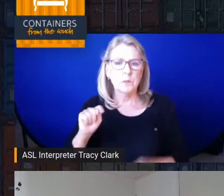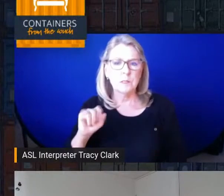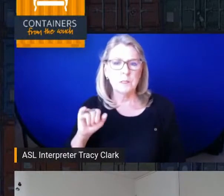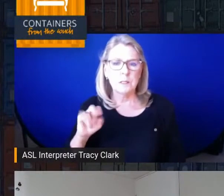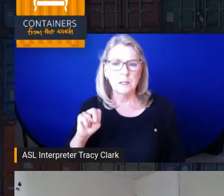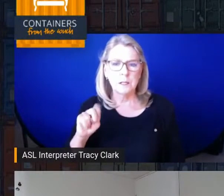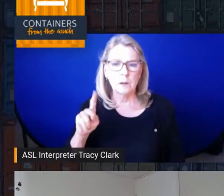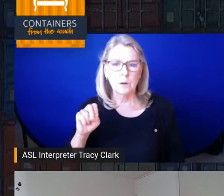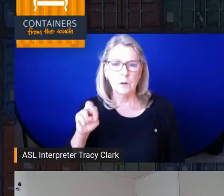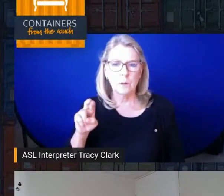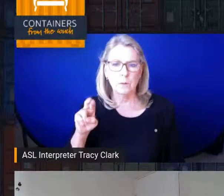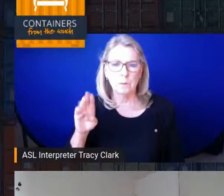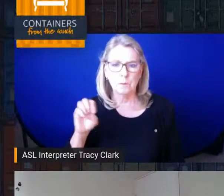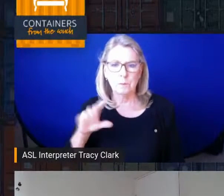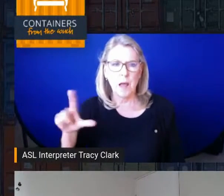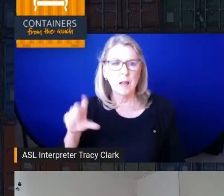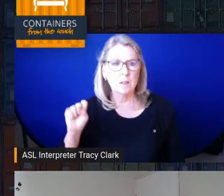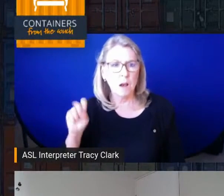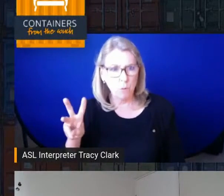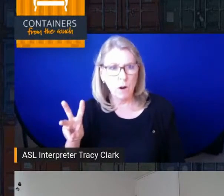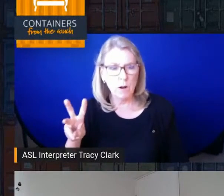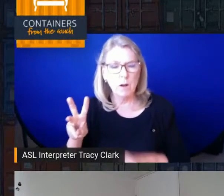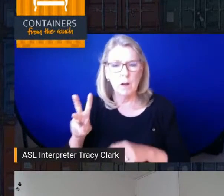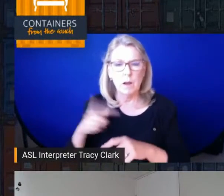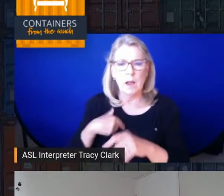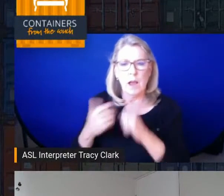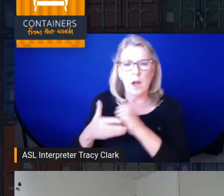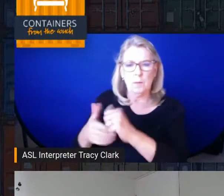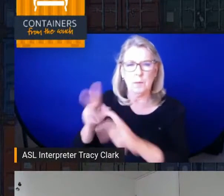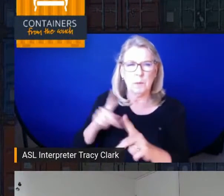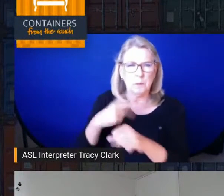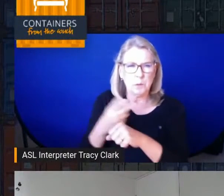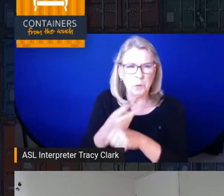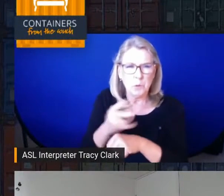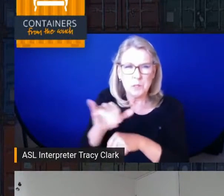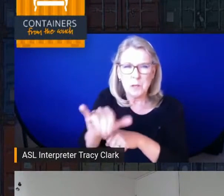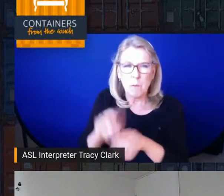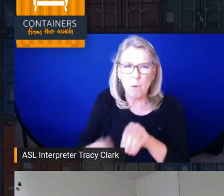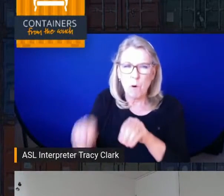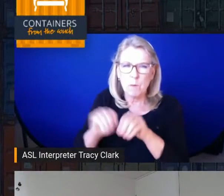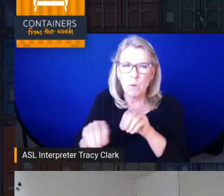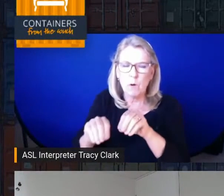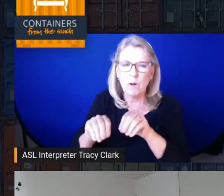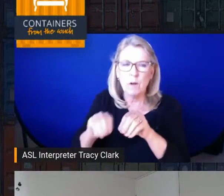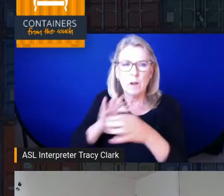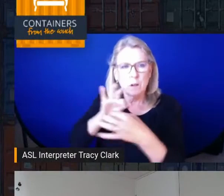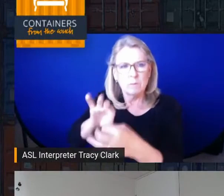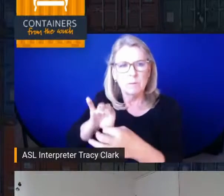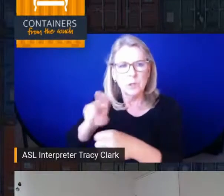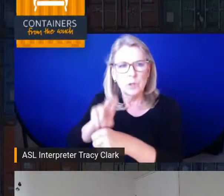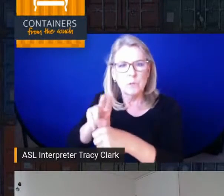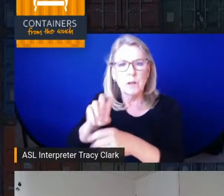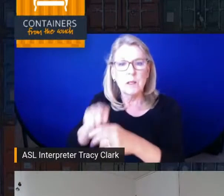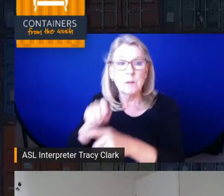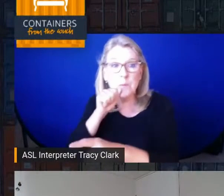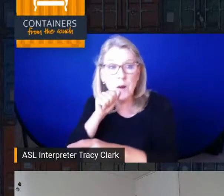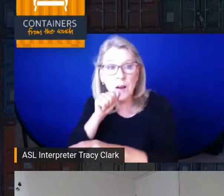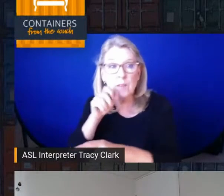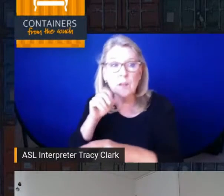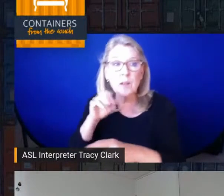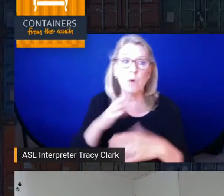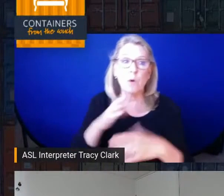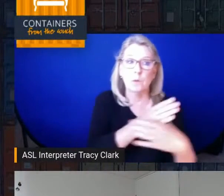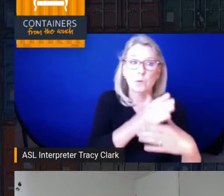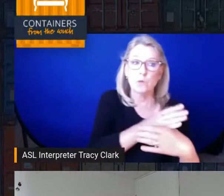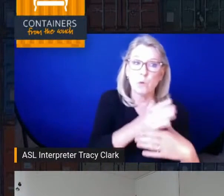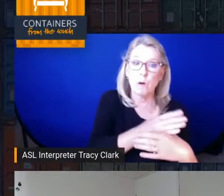become more portable and more reusable in private data centers, in neutral connected data centers like Equinix, or in public cloud.